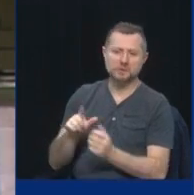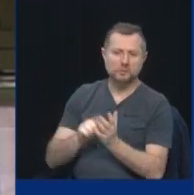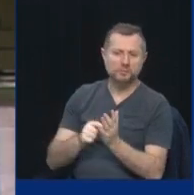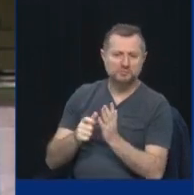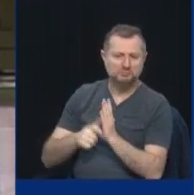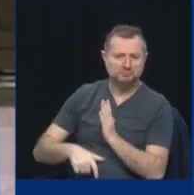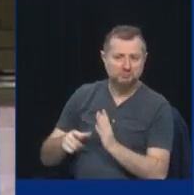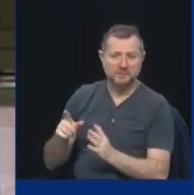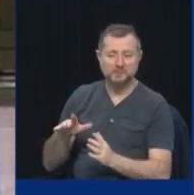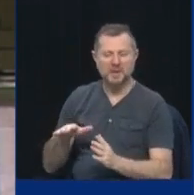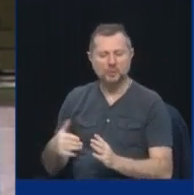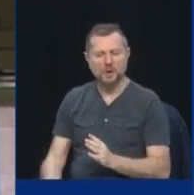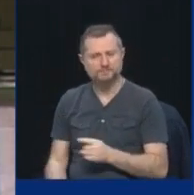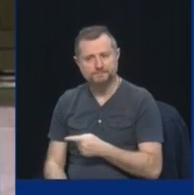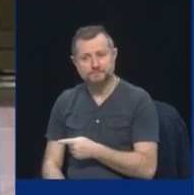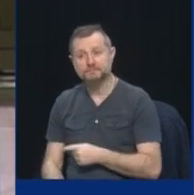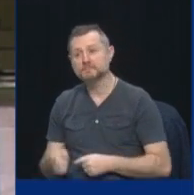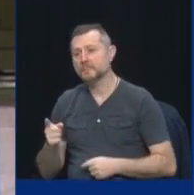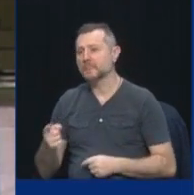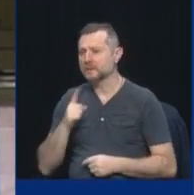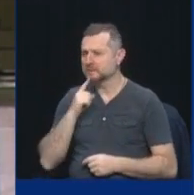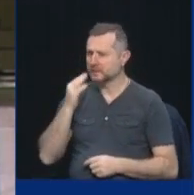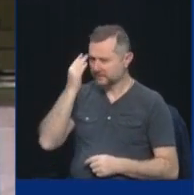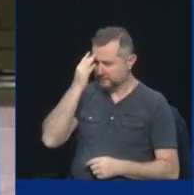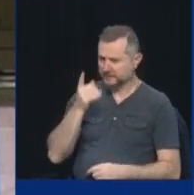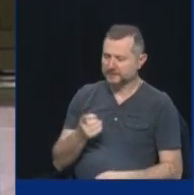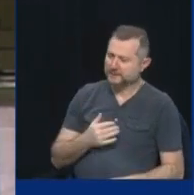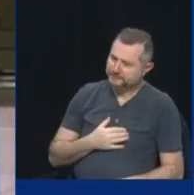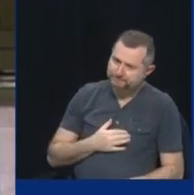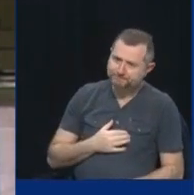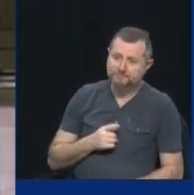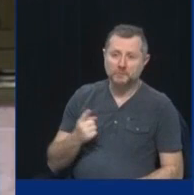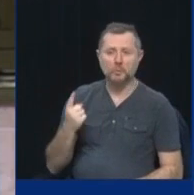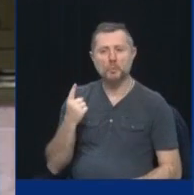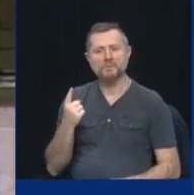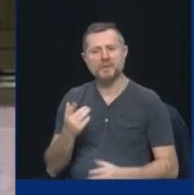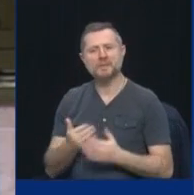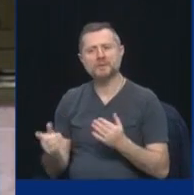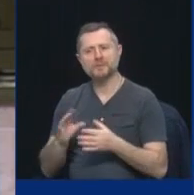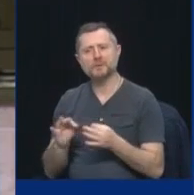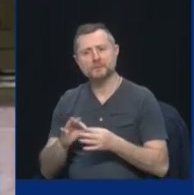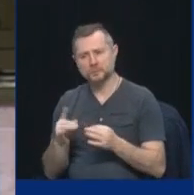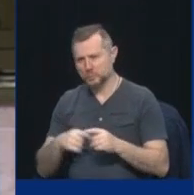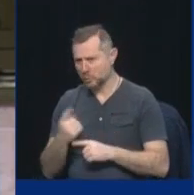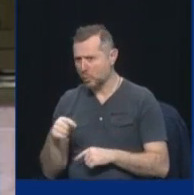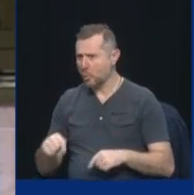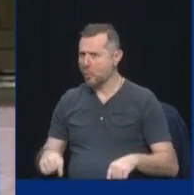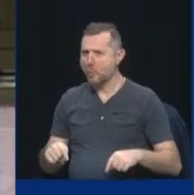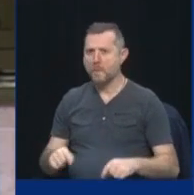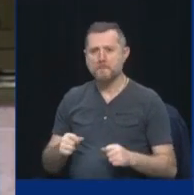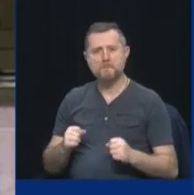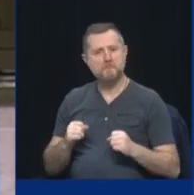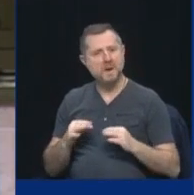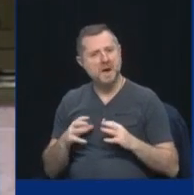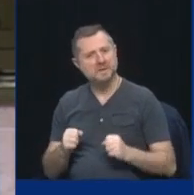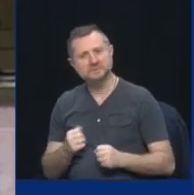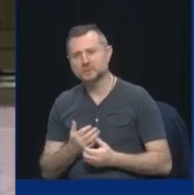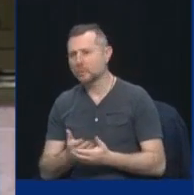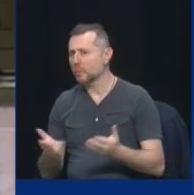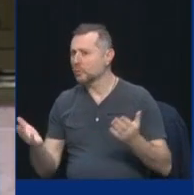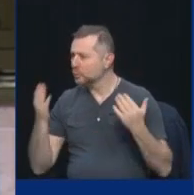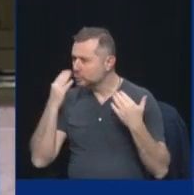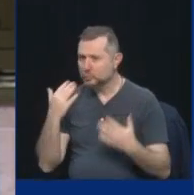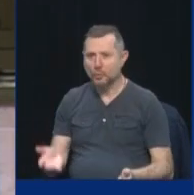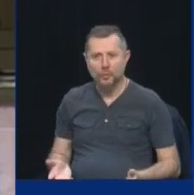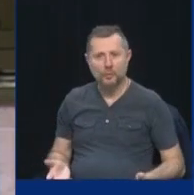and he said to me, one of the things he said on the tour is, this is amazing, nobody knows this is here, it's a